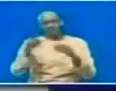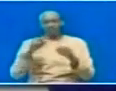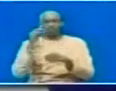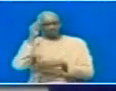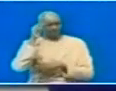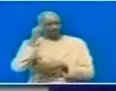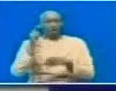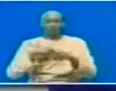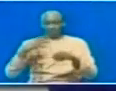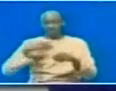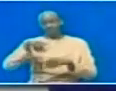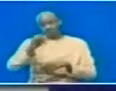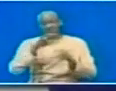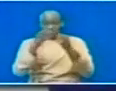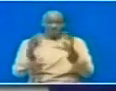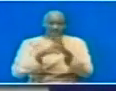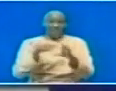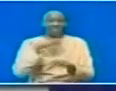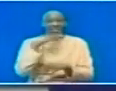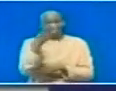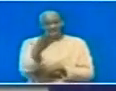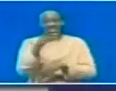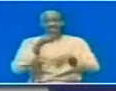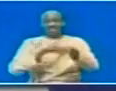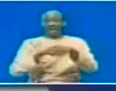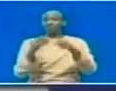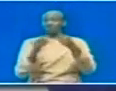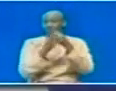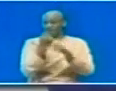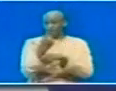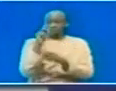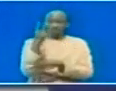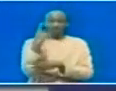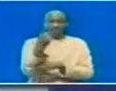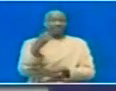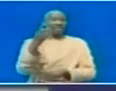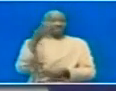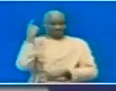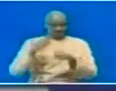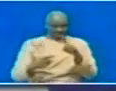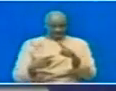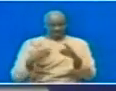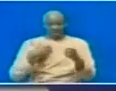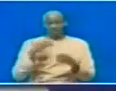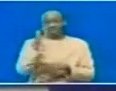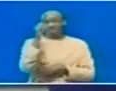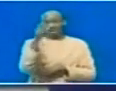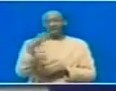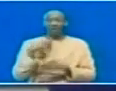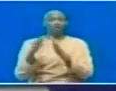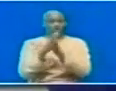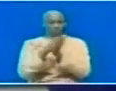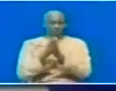memories of their loved ones who were killed during the September 21st attack last year. KTN's Ian Wafula